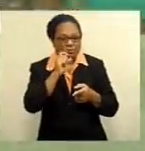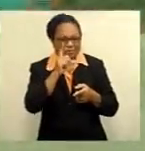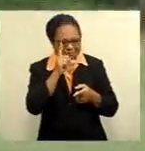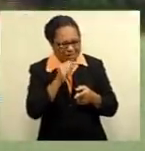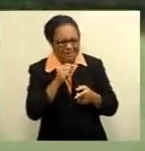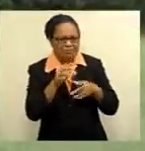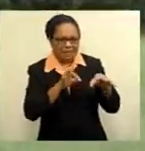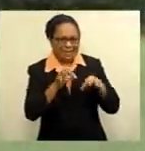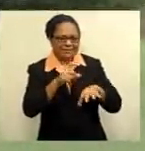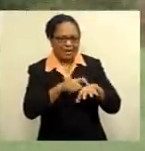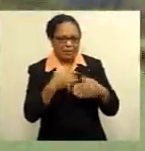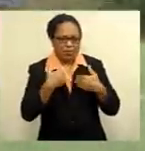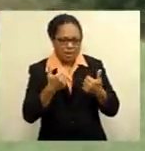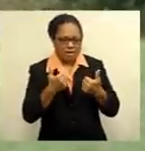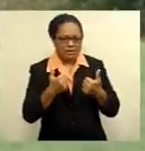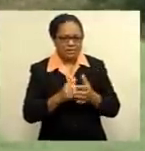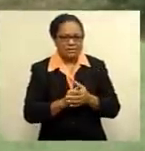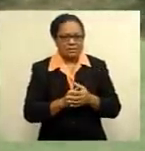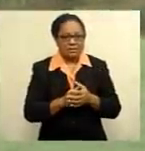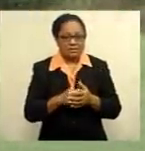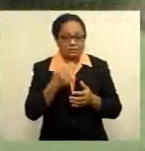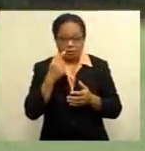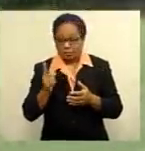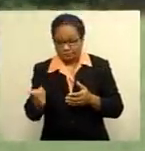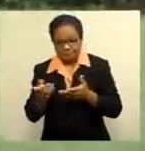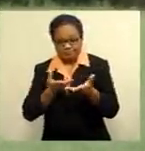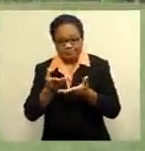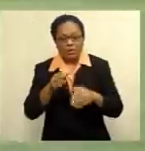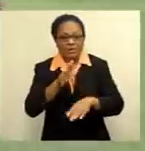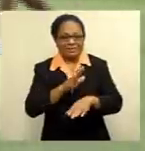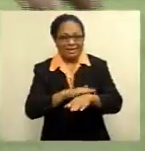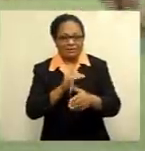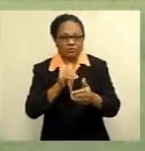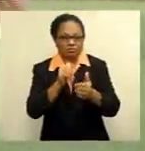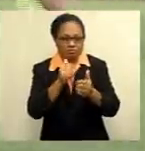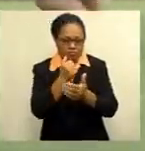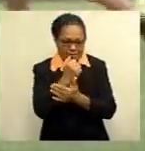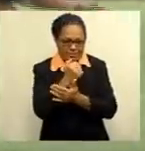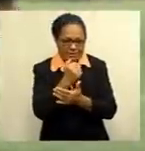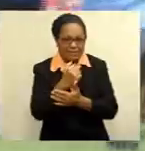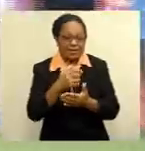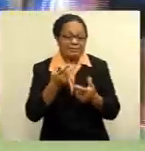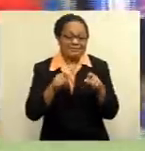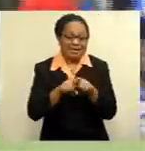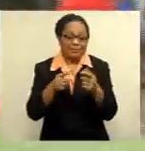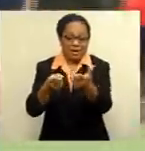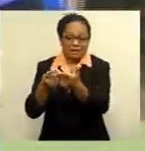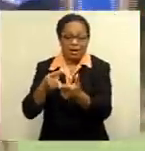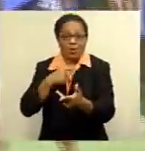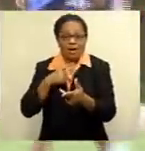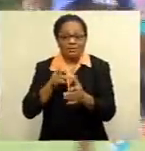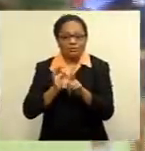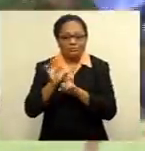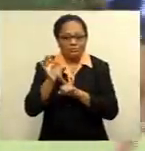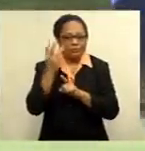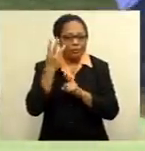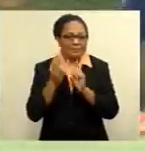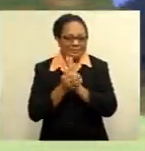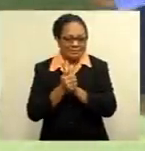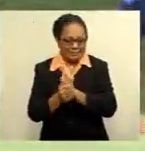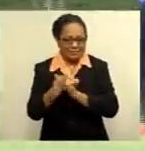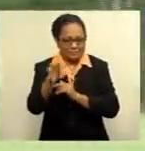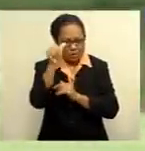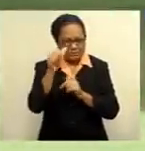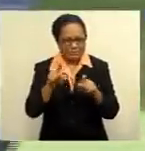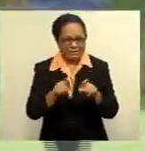plans for a collaboration with Touch Rugby to engage in cross-sports participation to improve women's skills and knowledge. Tali